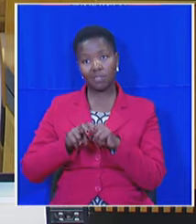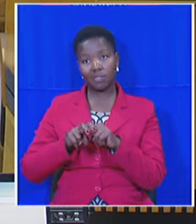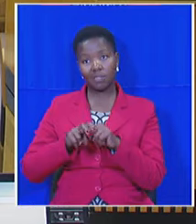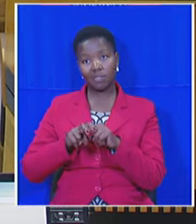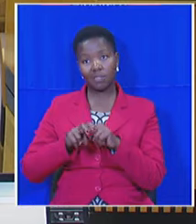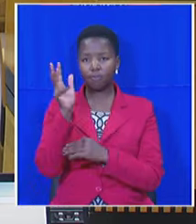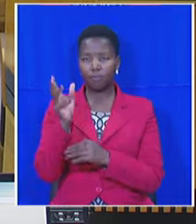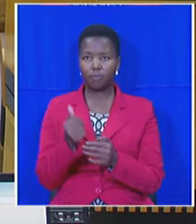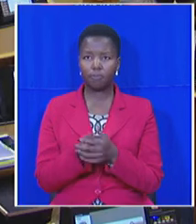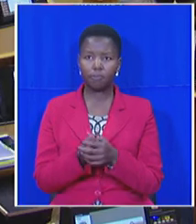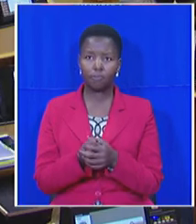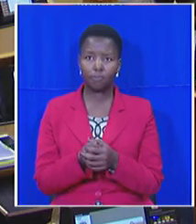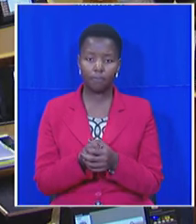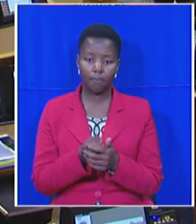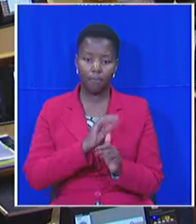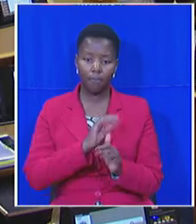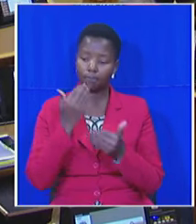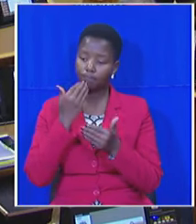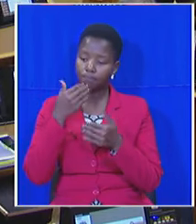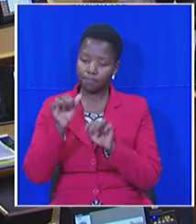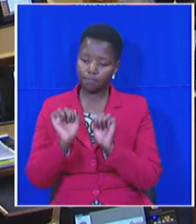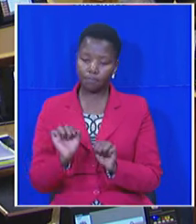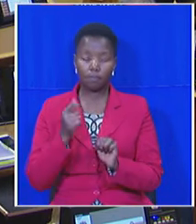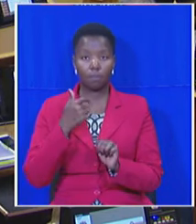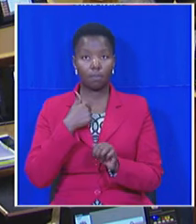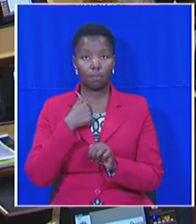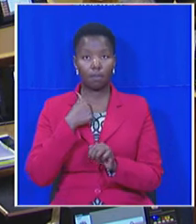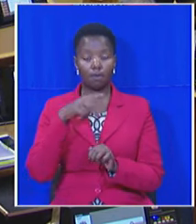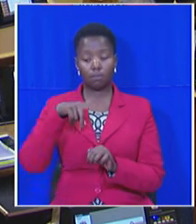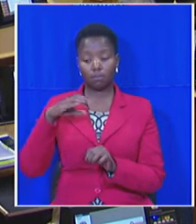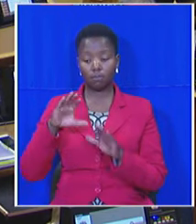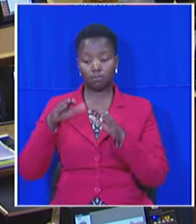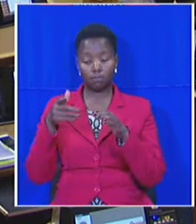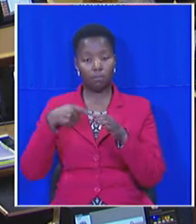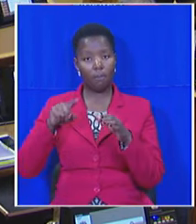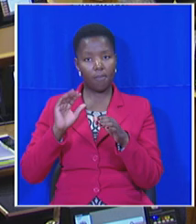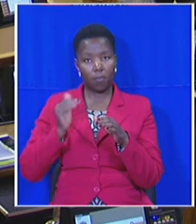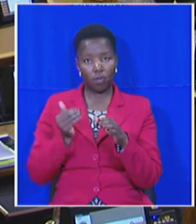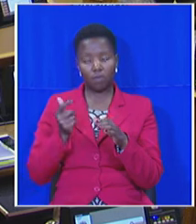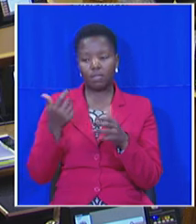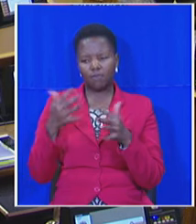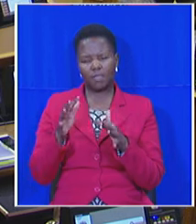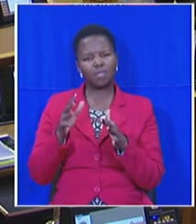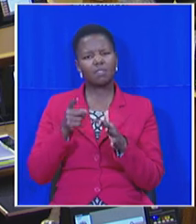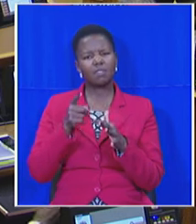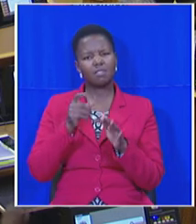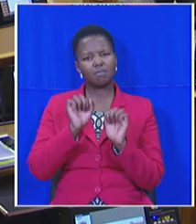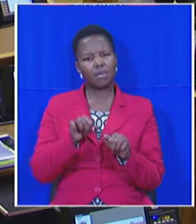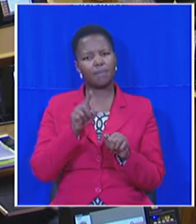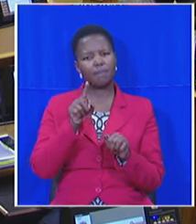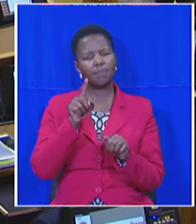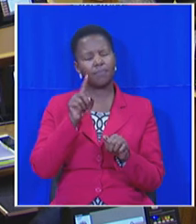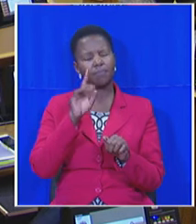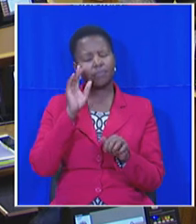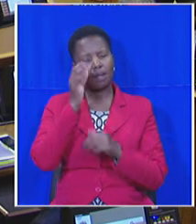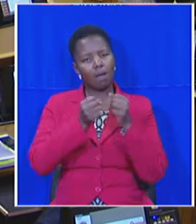Chairperson. The Portfolio Committee on Women in the Presidency, having considered the APP and budgets of the Department